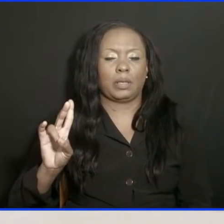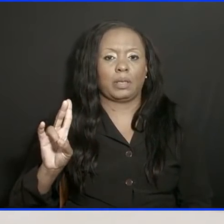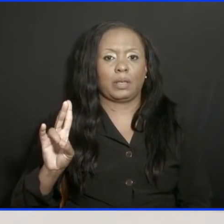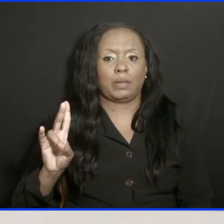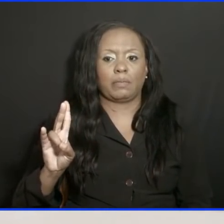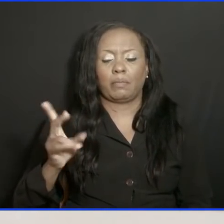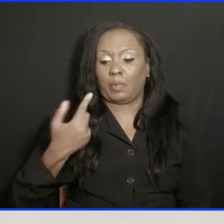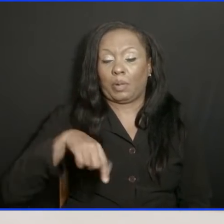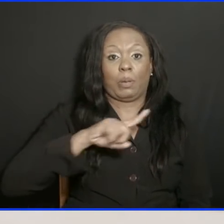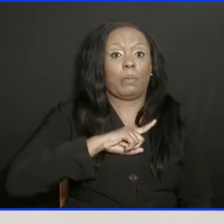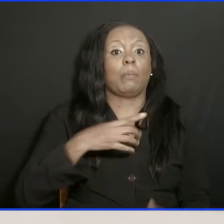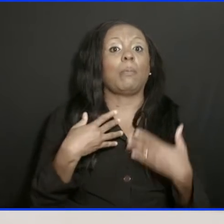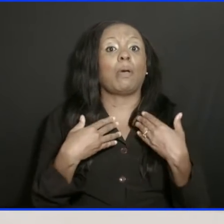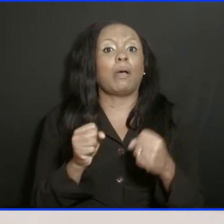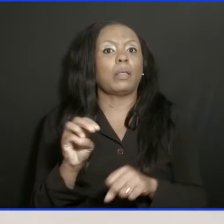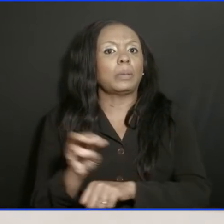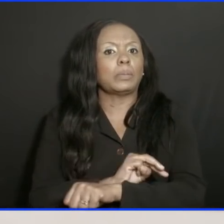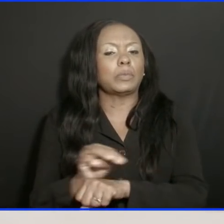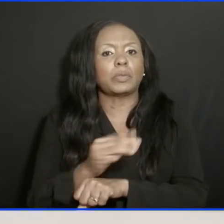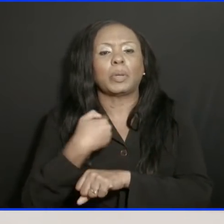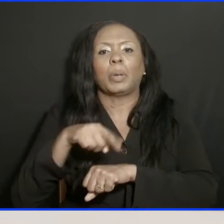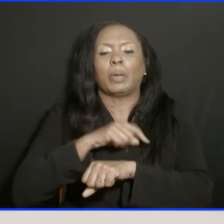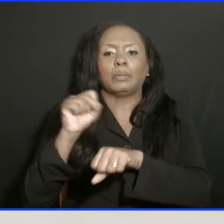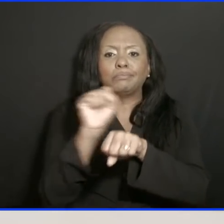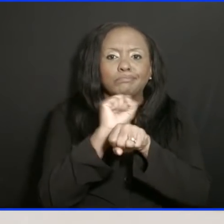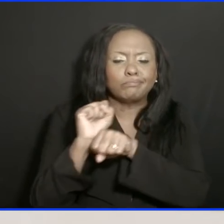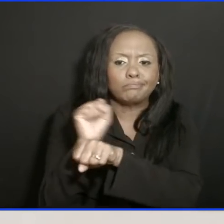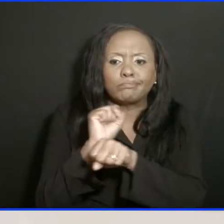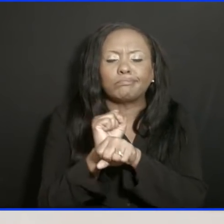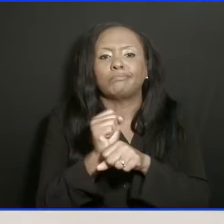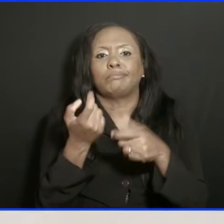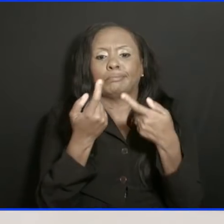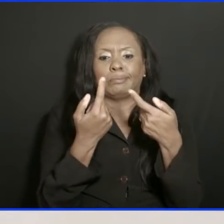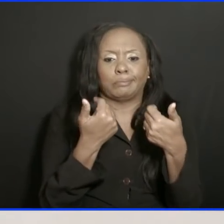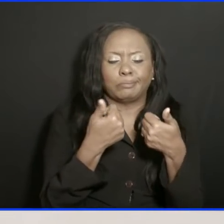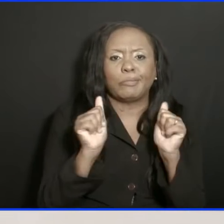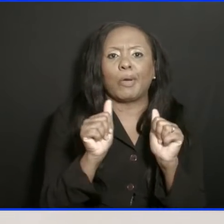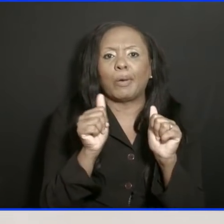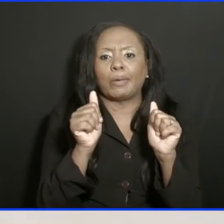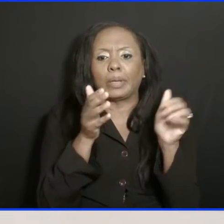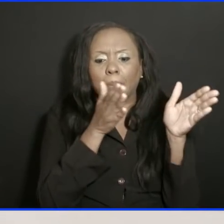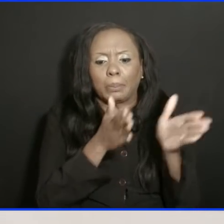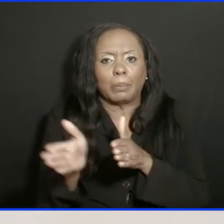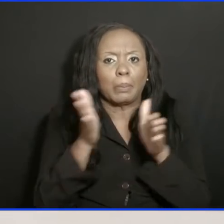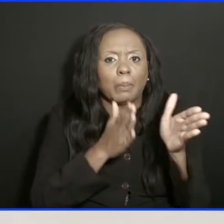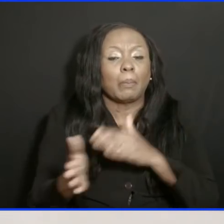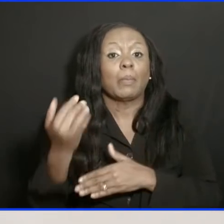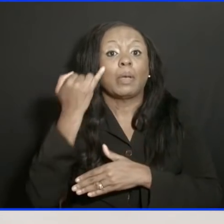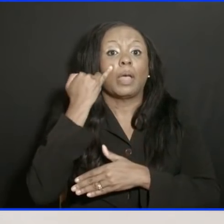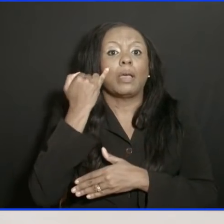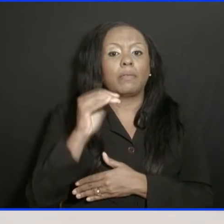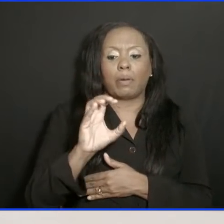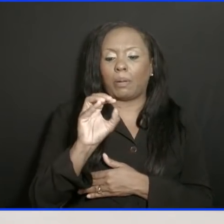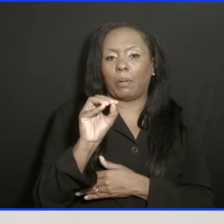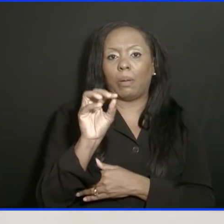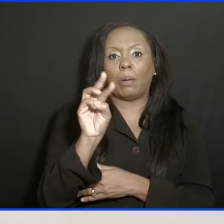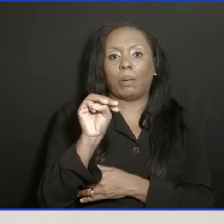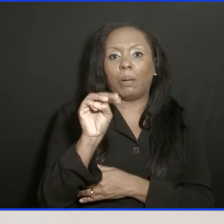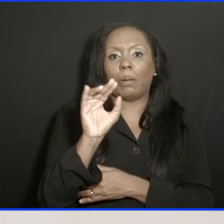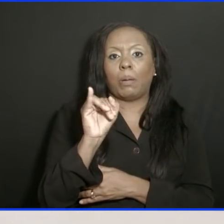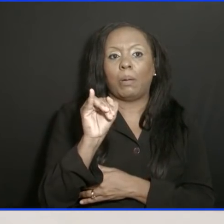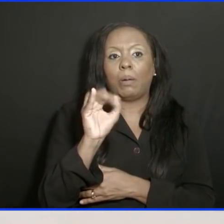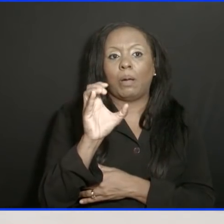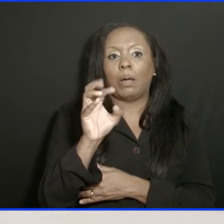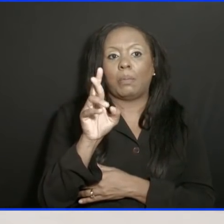at the Ministry of Health and Wellness to help us to prepare for the anticipated arrival of the